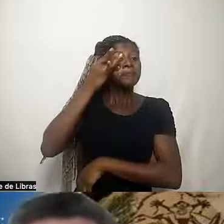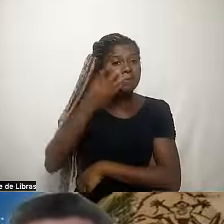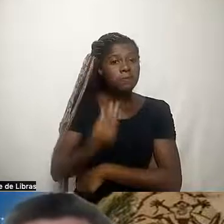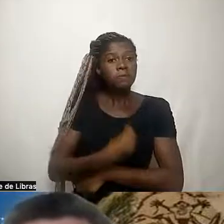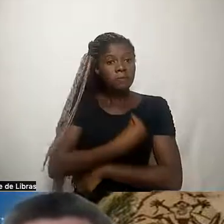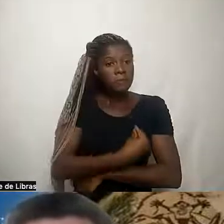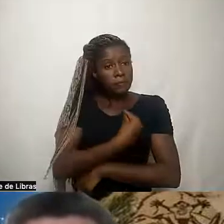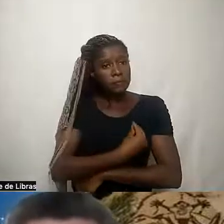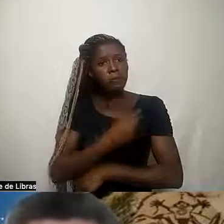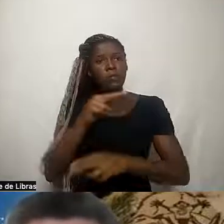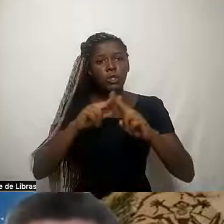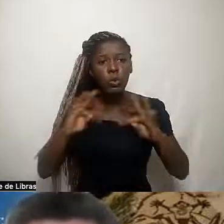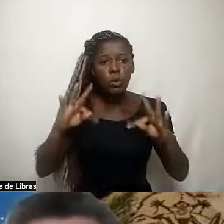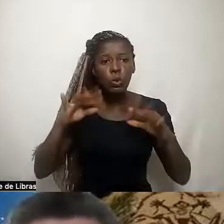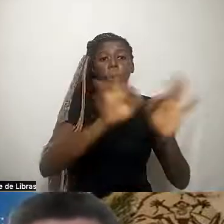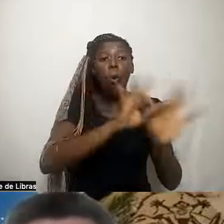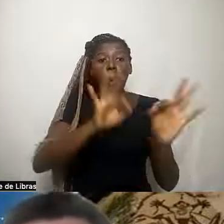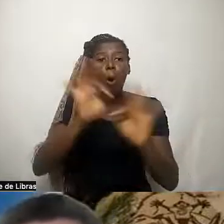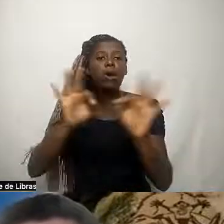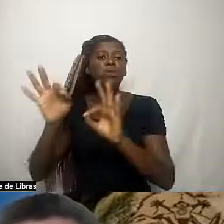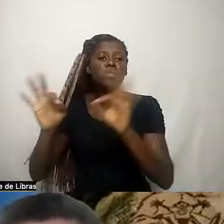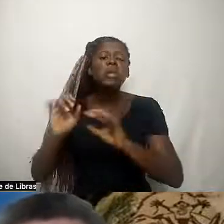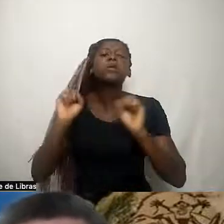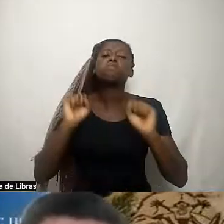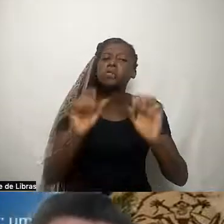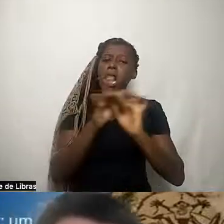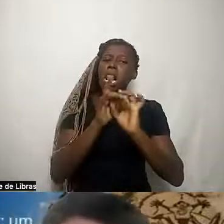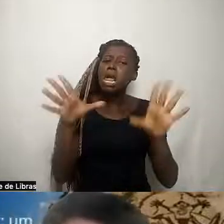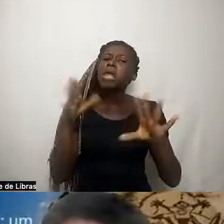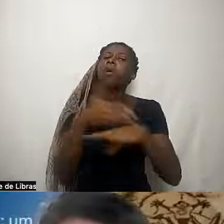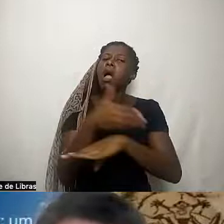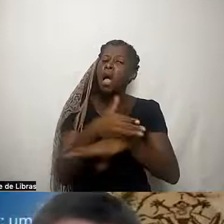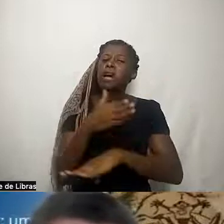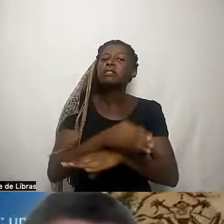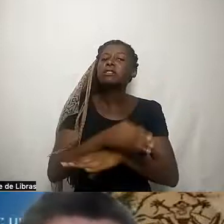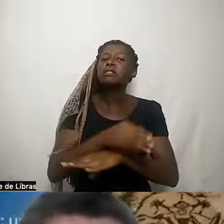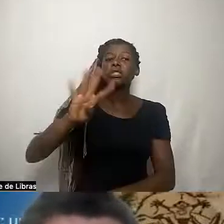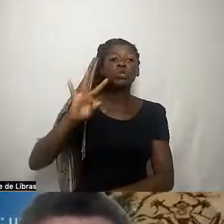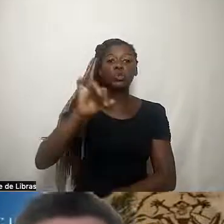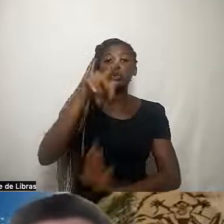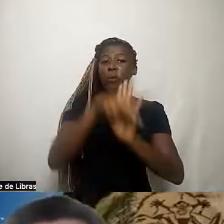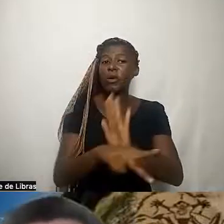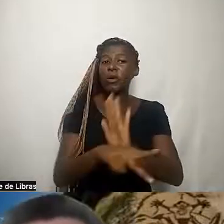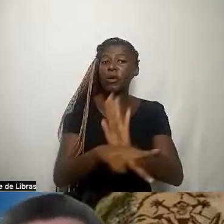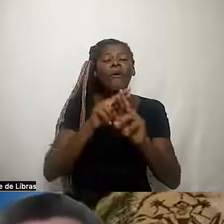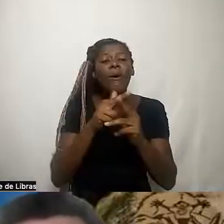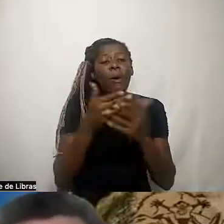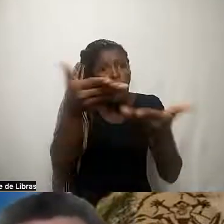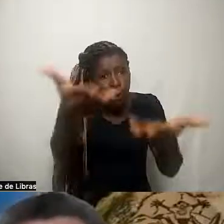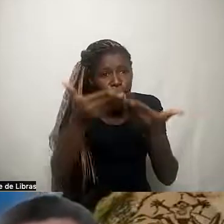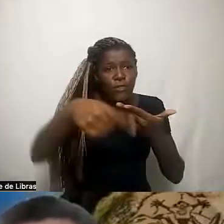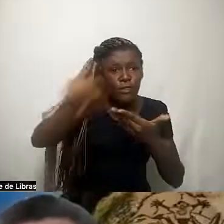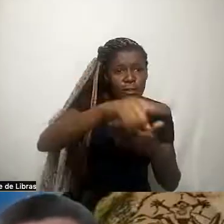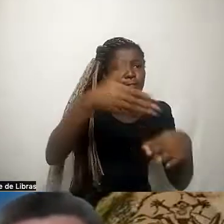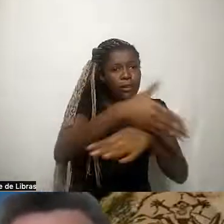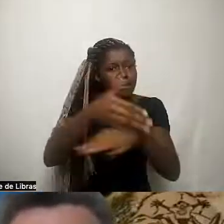All of these publications are systematized and available in the websites of all the projects. So we